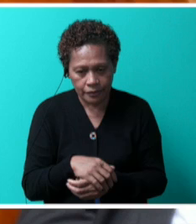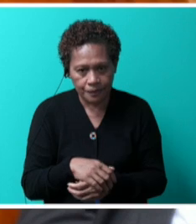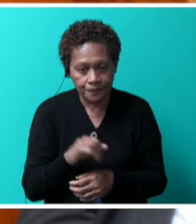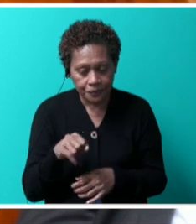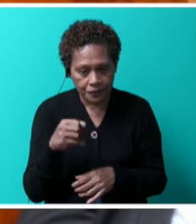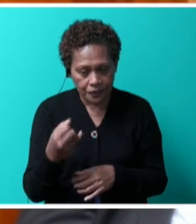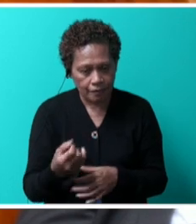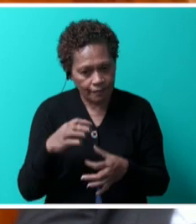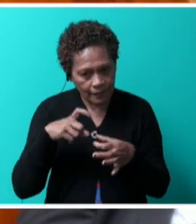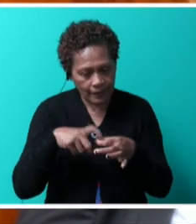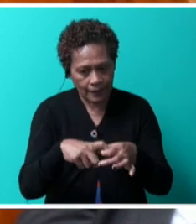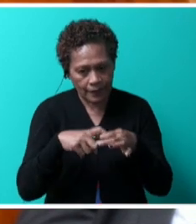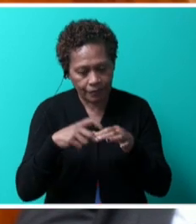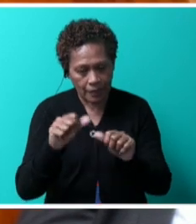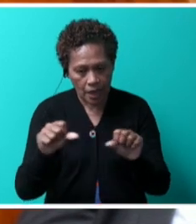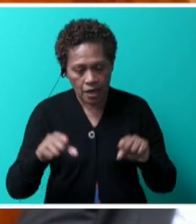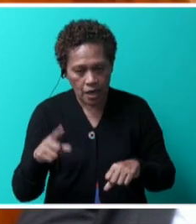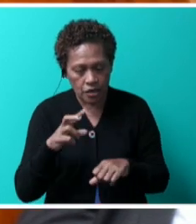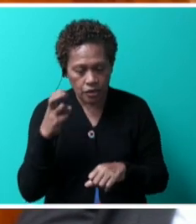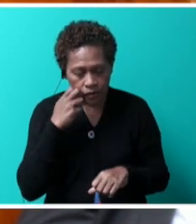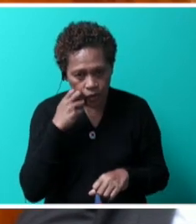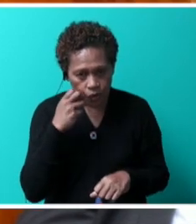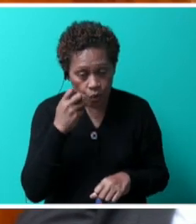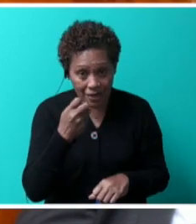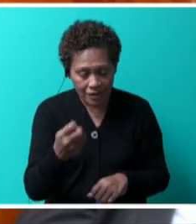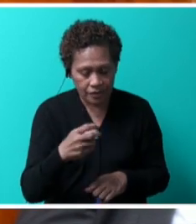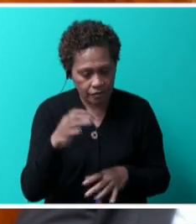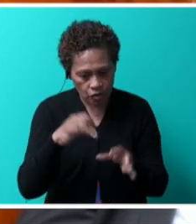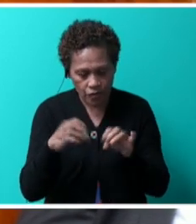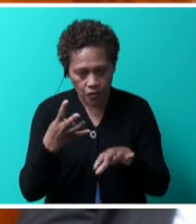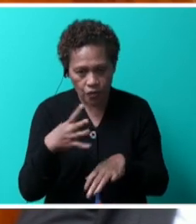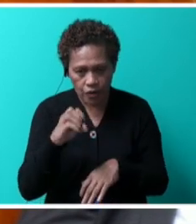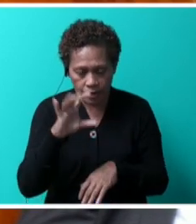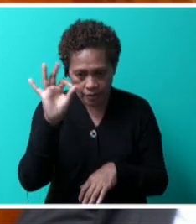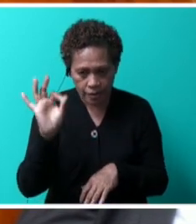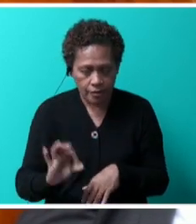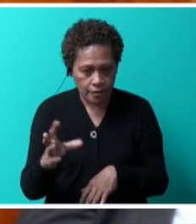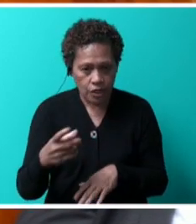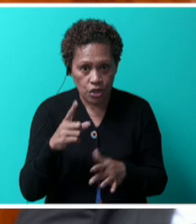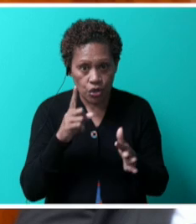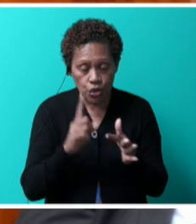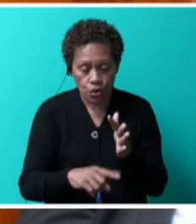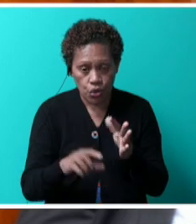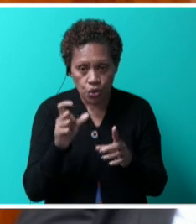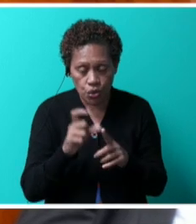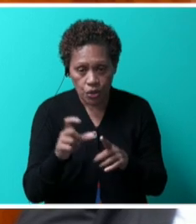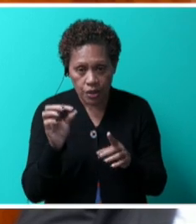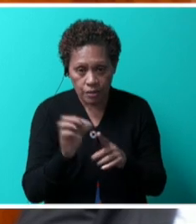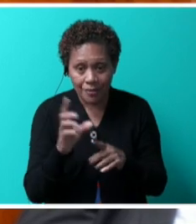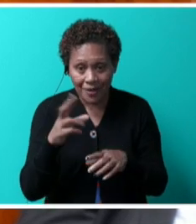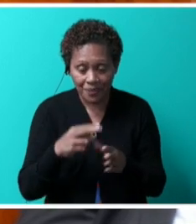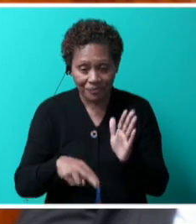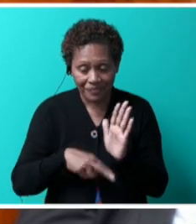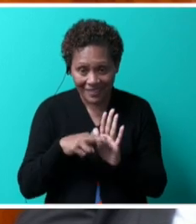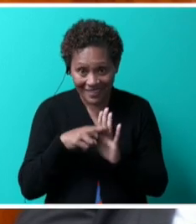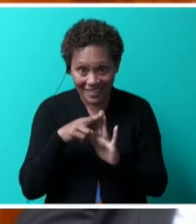linking agriculture to tourism. Tourism contributes around 40% of our GDP, and our hotels and restaurants